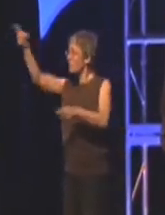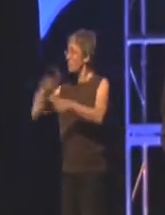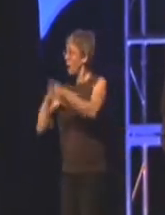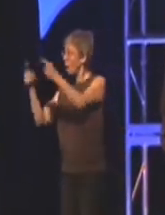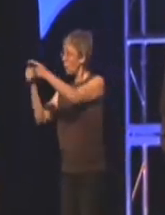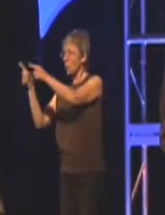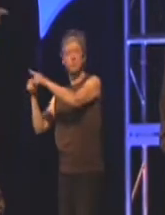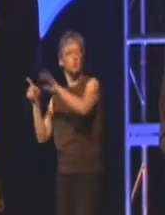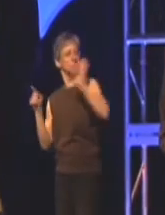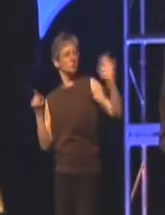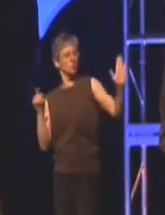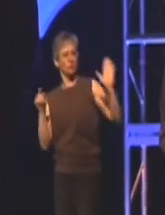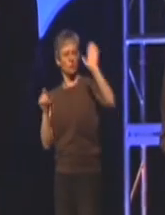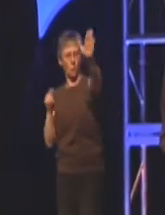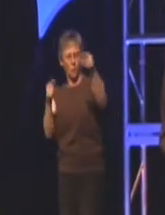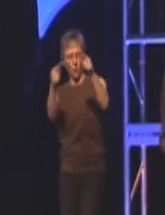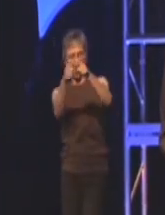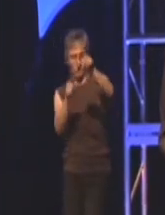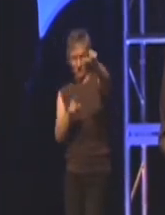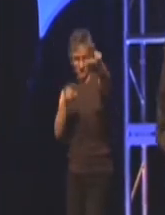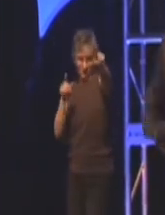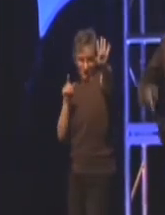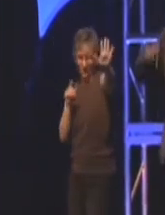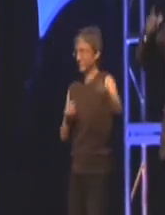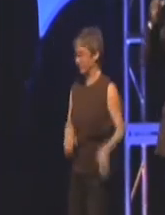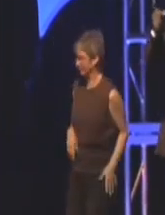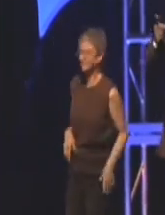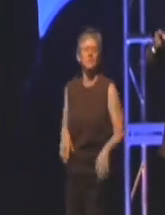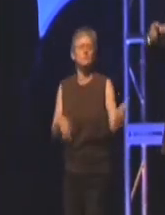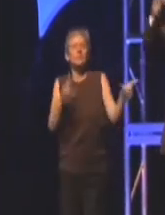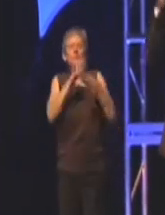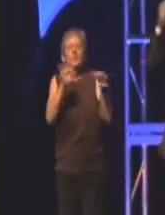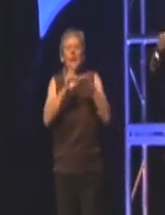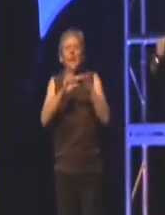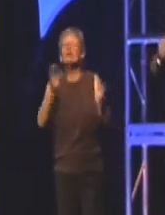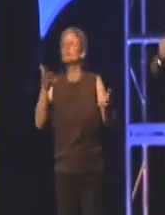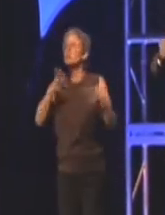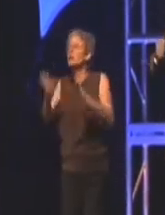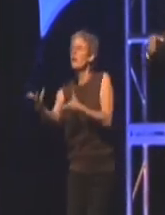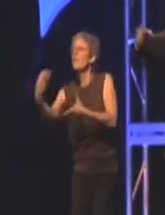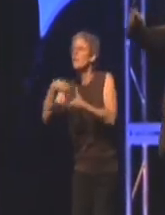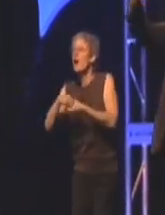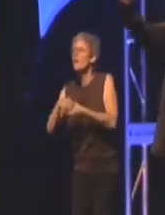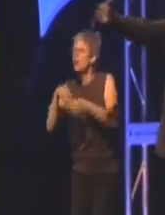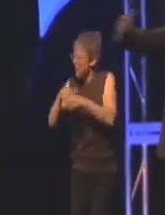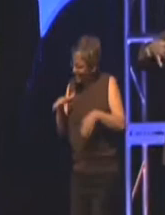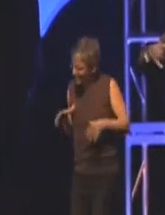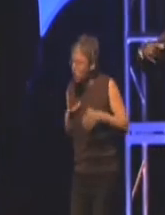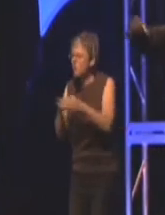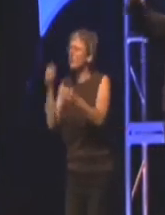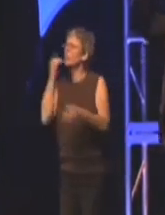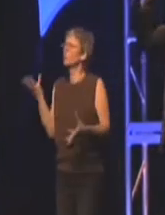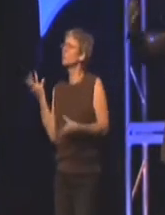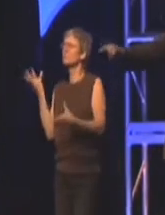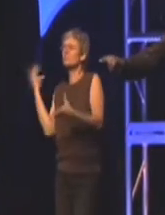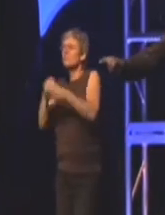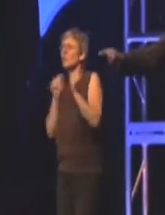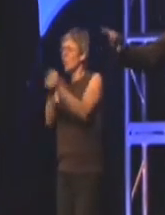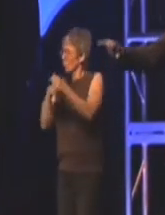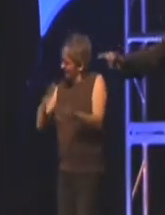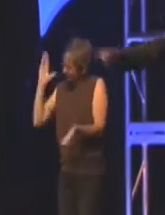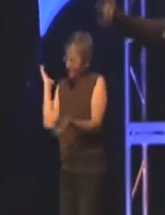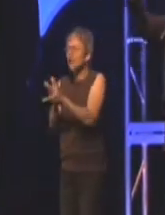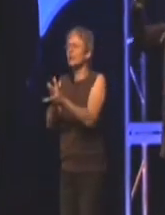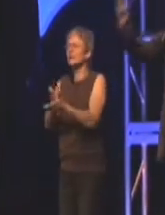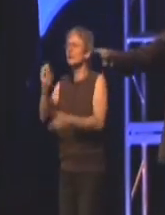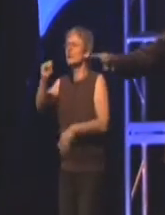To there Your corner To Dave The engineer And this song is simply saying Let's get involved in this movement If we come together We can end